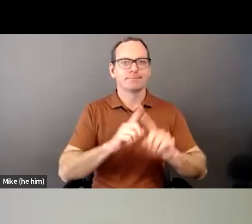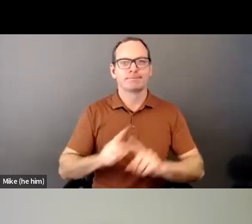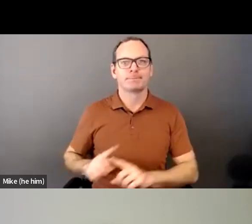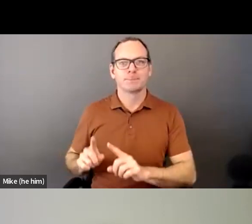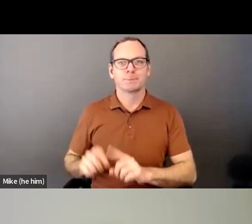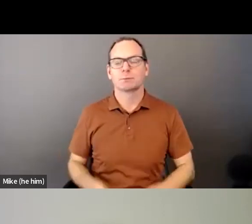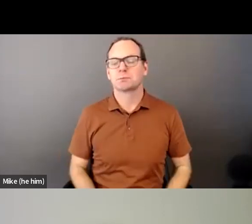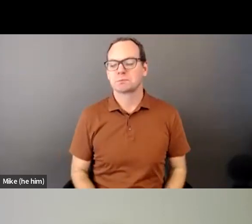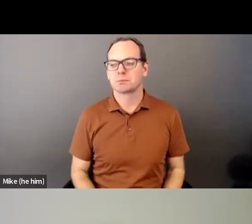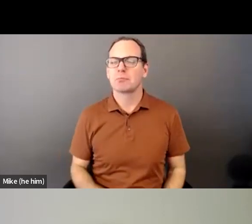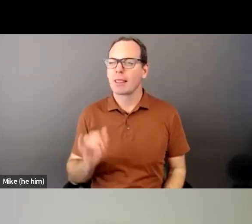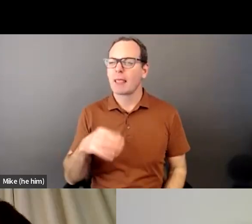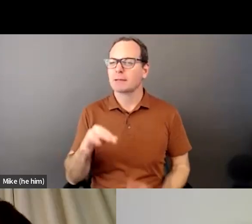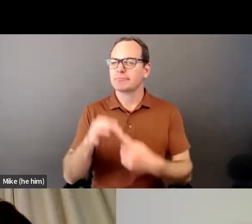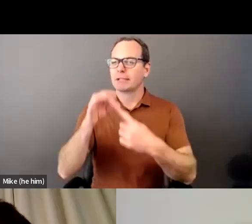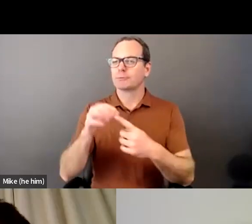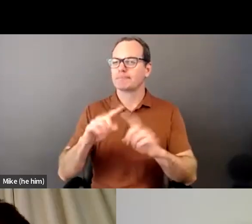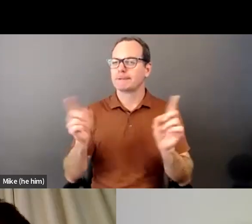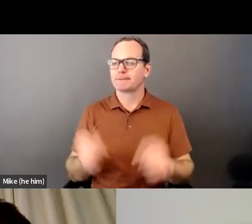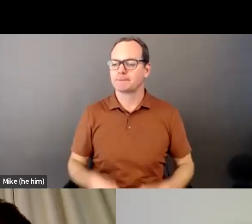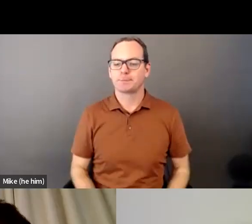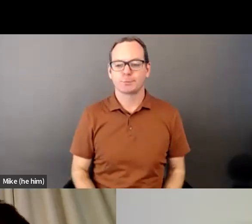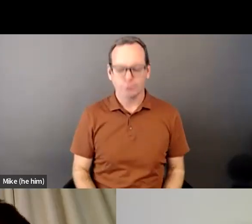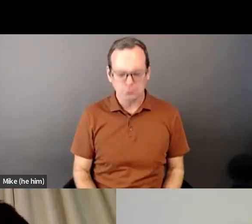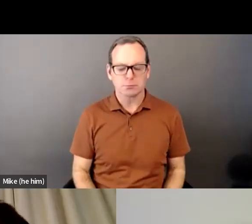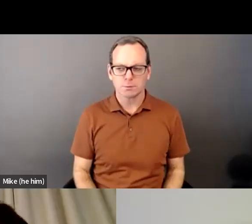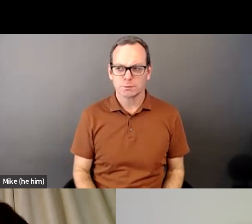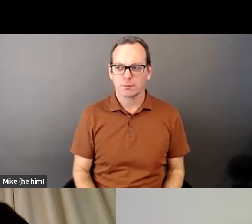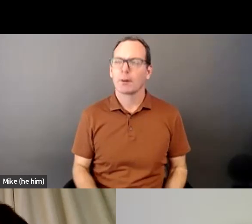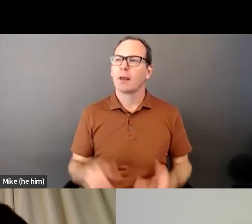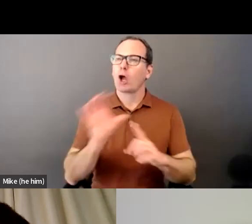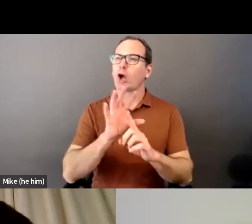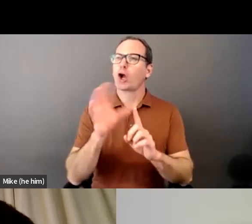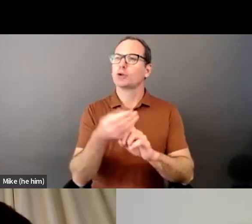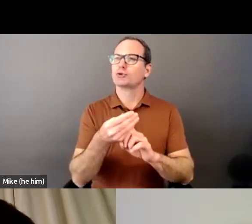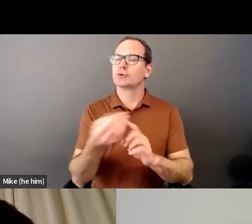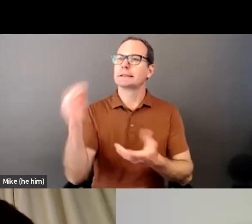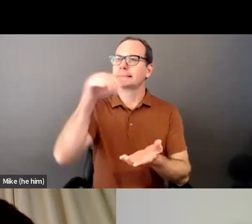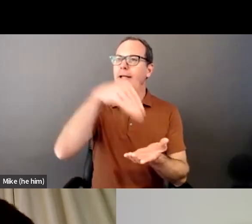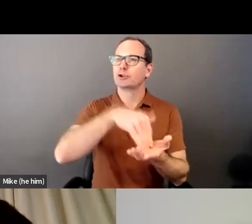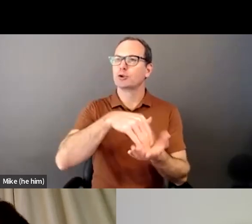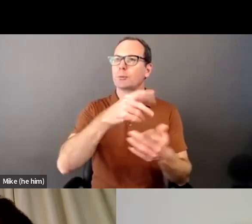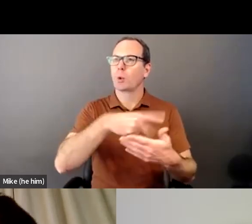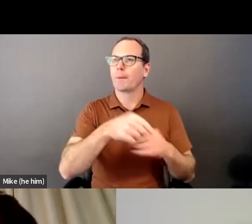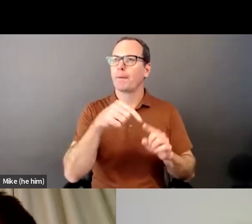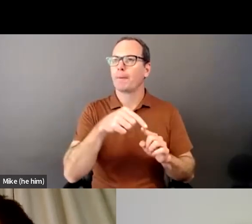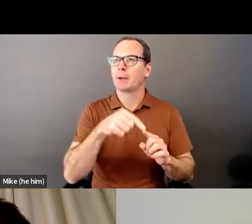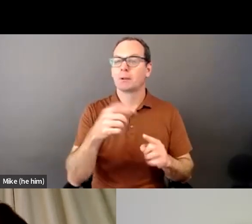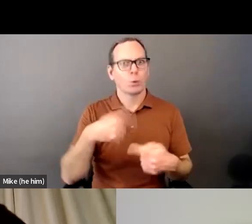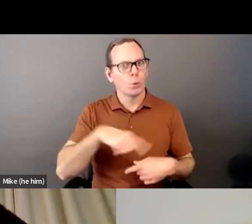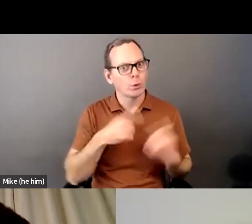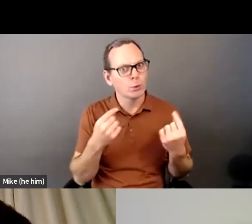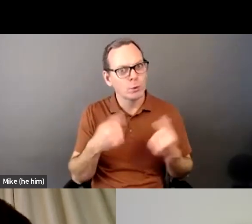found helpful otherwise, you know, in terms of culturally grounding is that we asked youth to tell us, you know, what are your dreams? What are